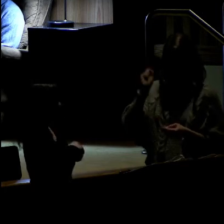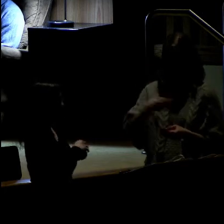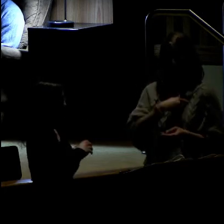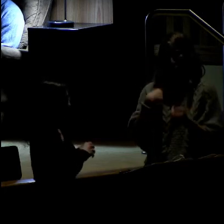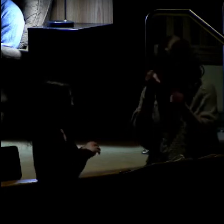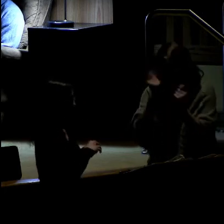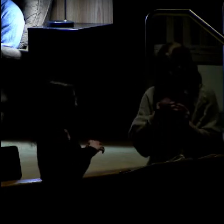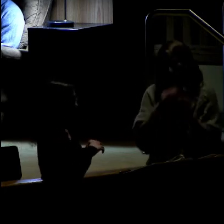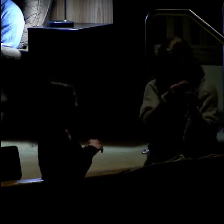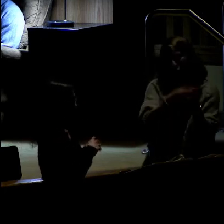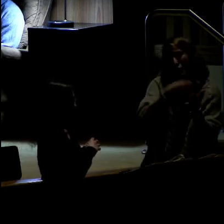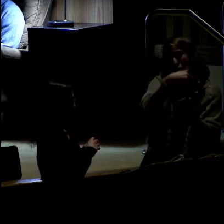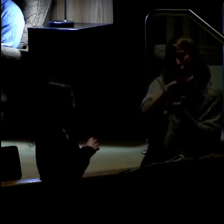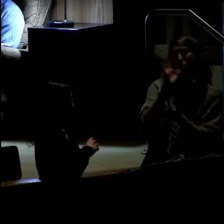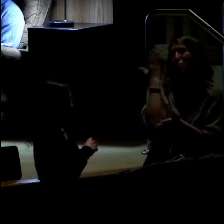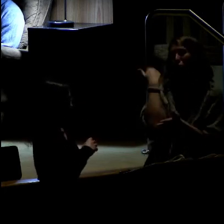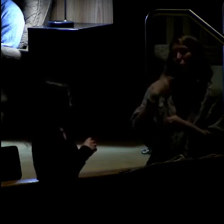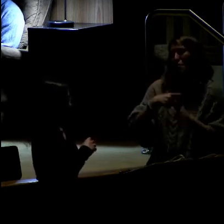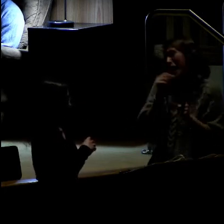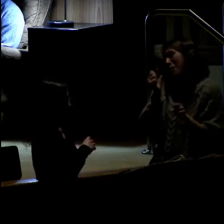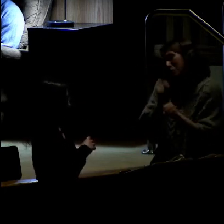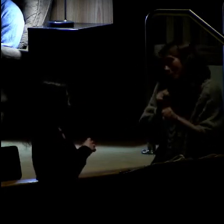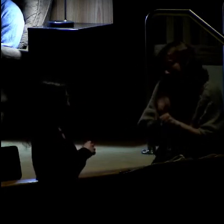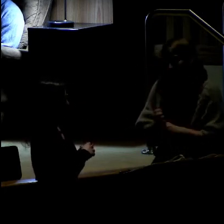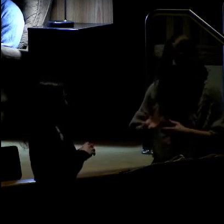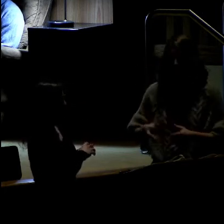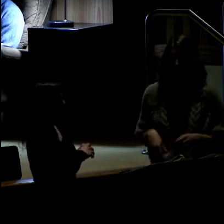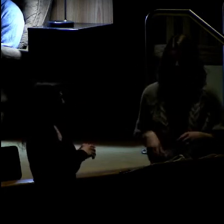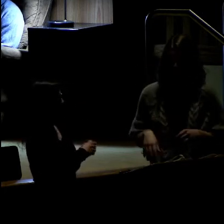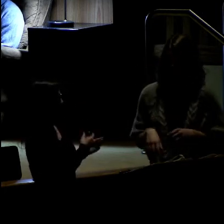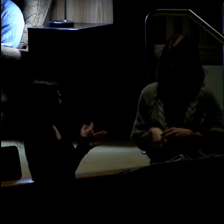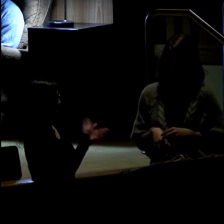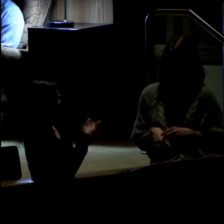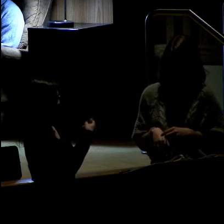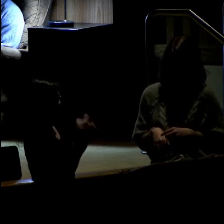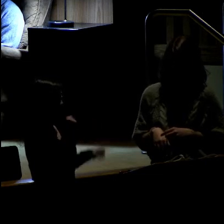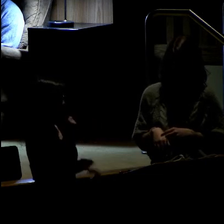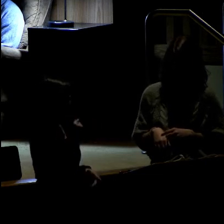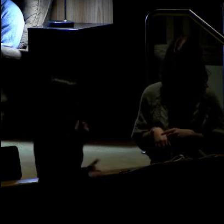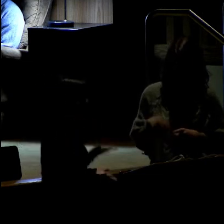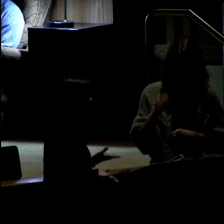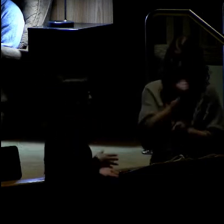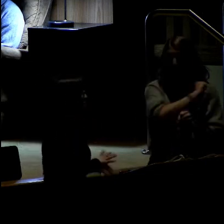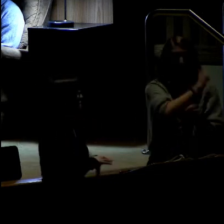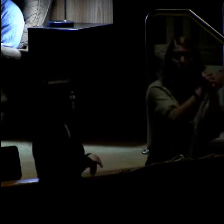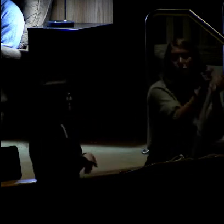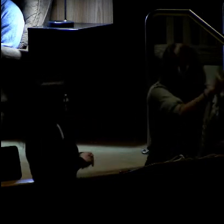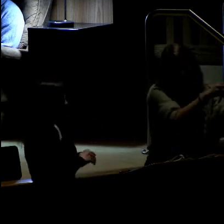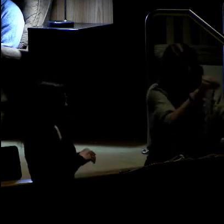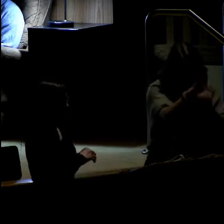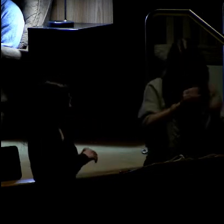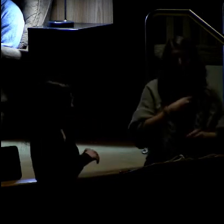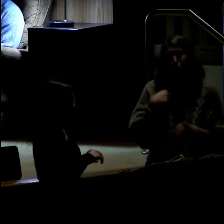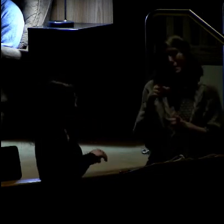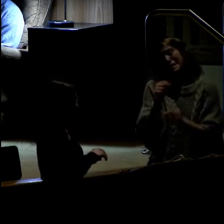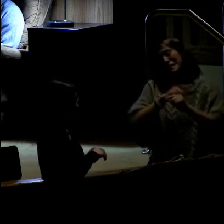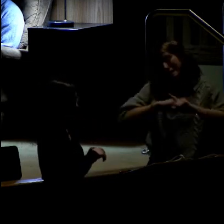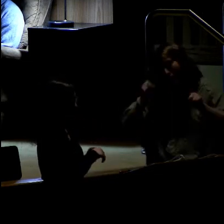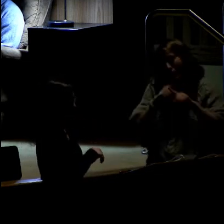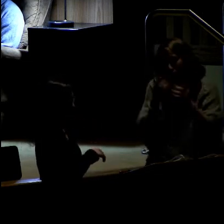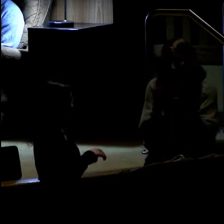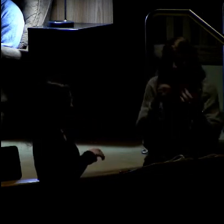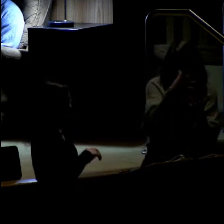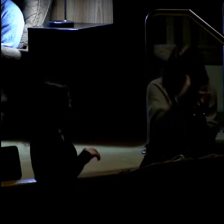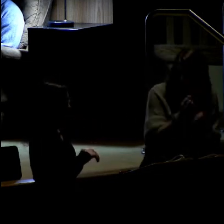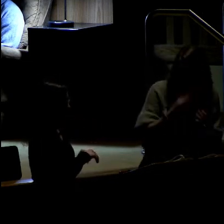tried to get rid of it once, but it didn't work. Well, where did the money come from? All over town. We've had to do all kinds of things to get it,